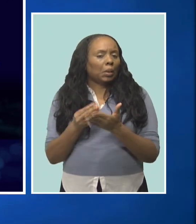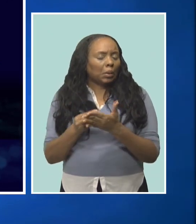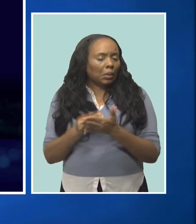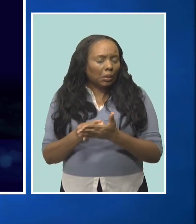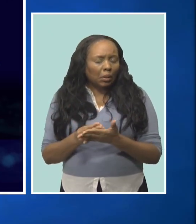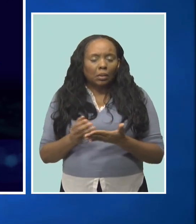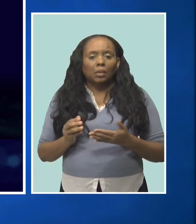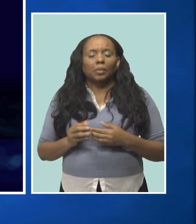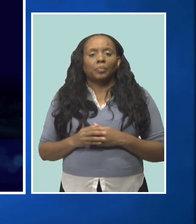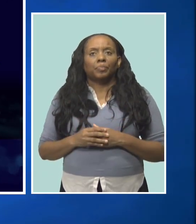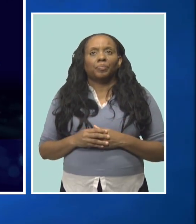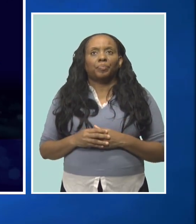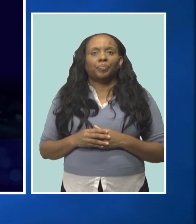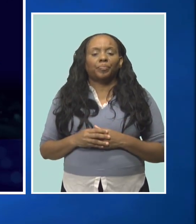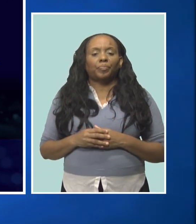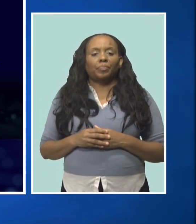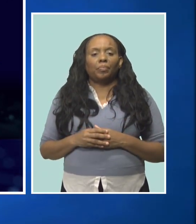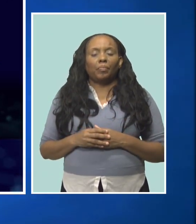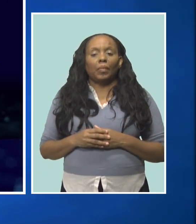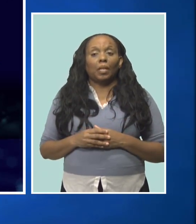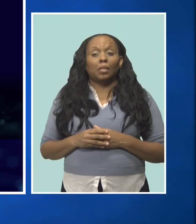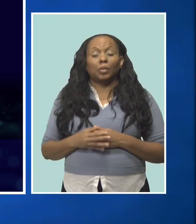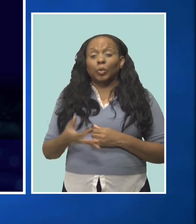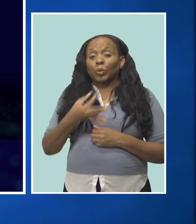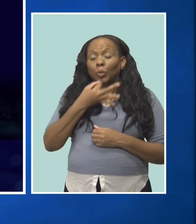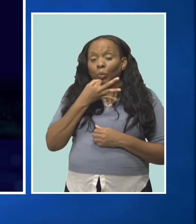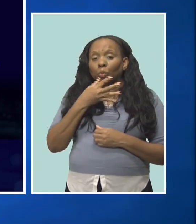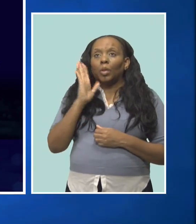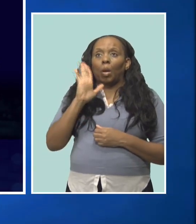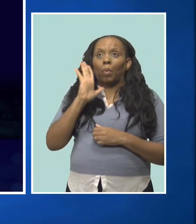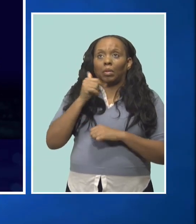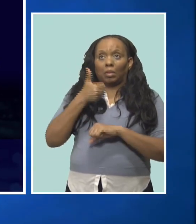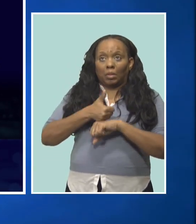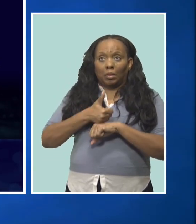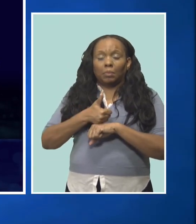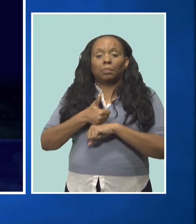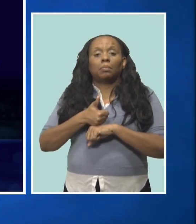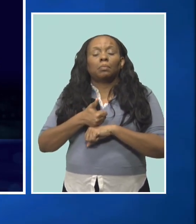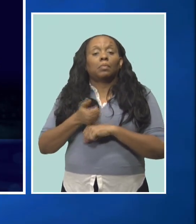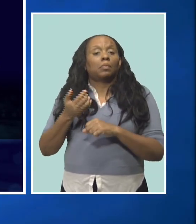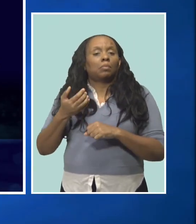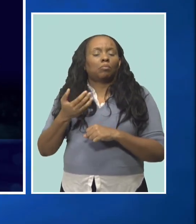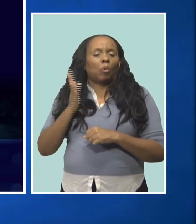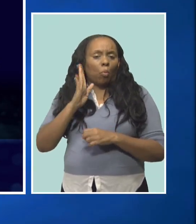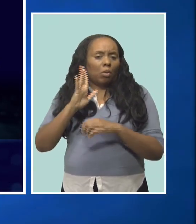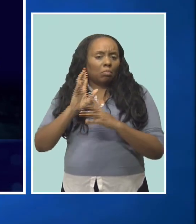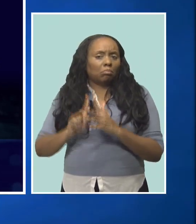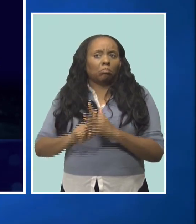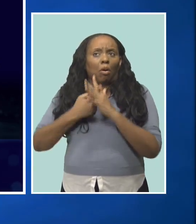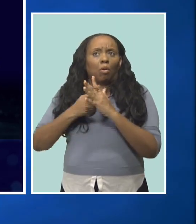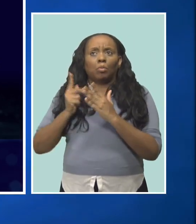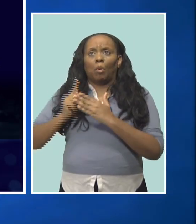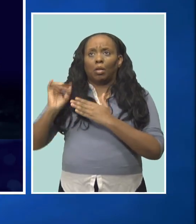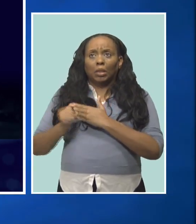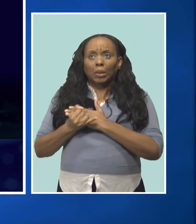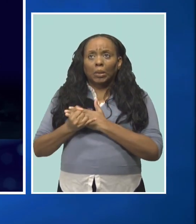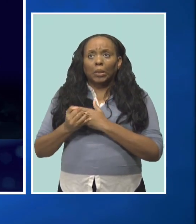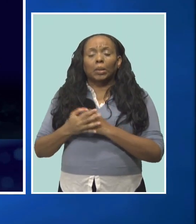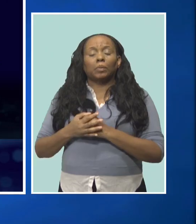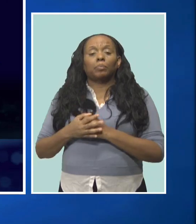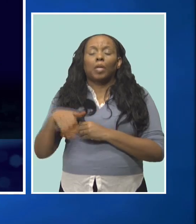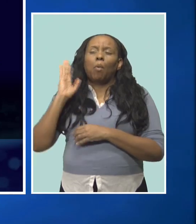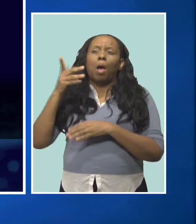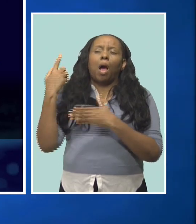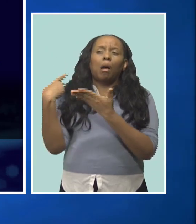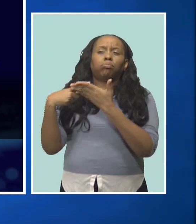very near future. We will be implementing this project, and then with the thought and the idea